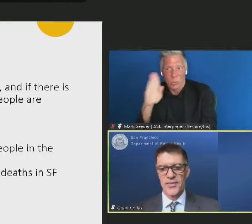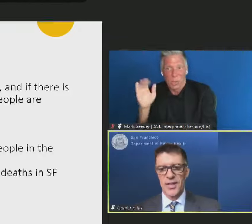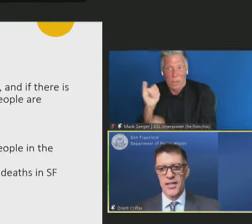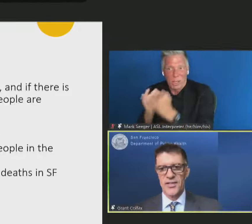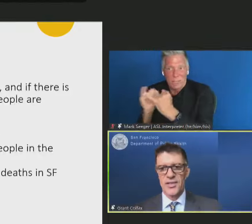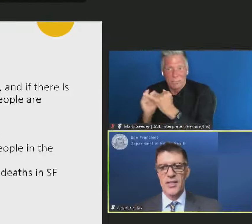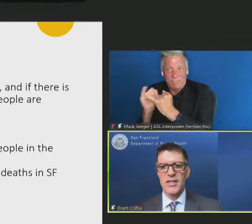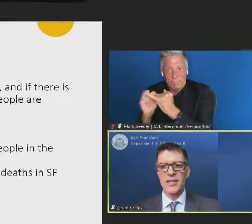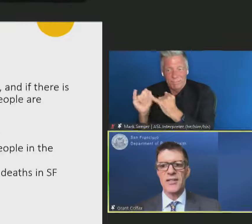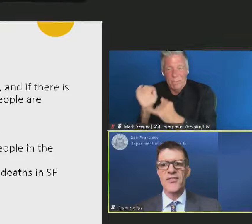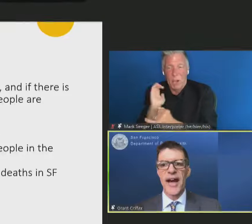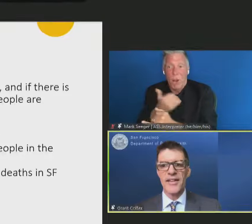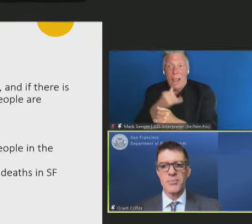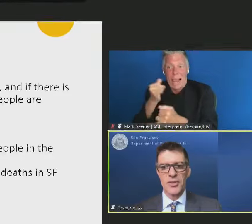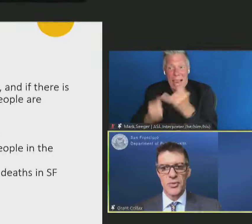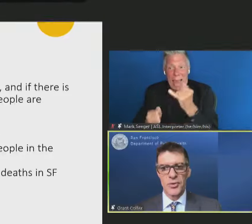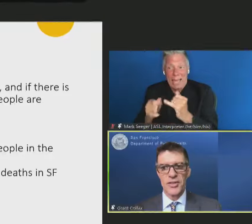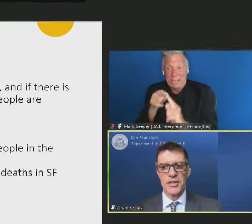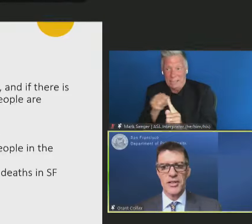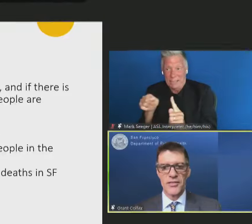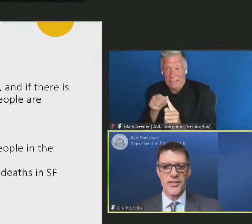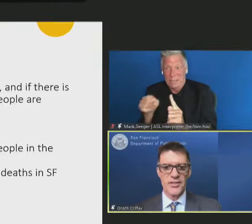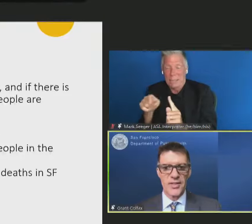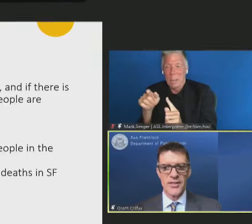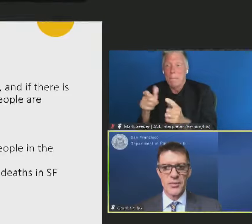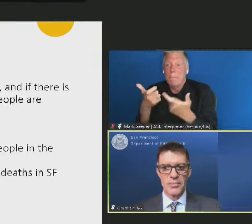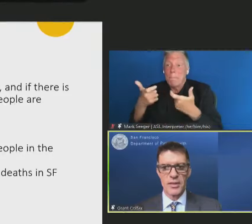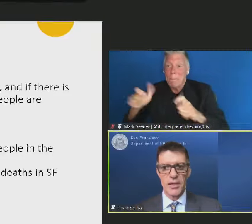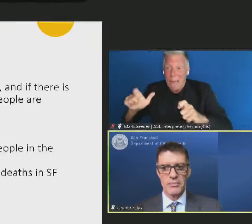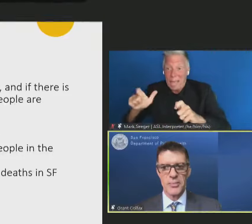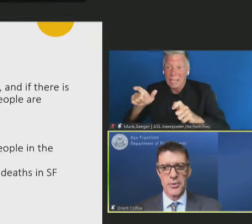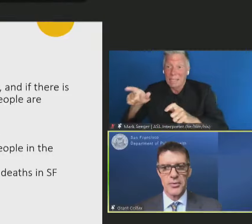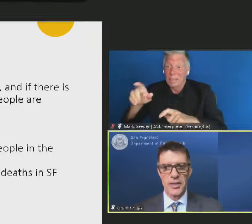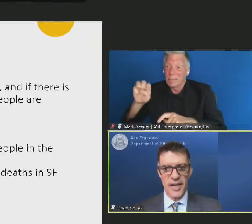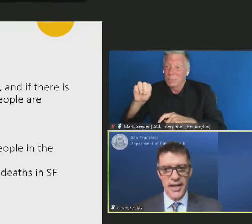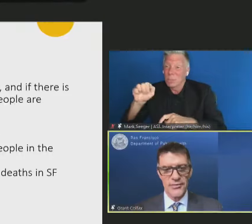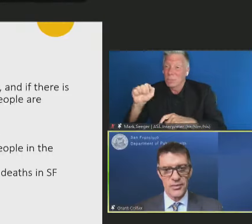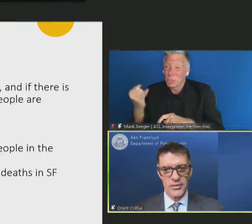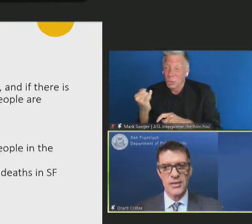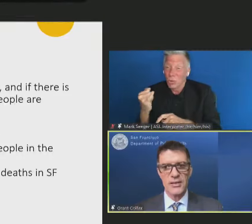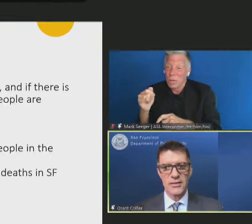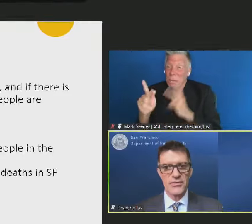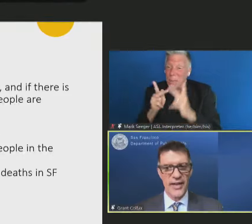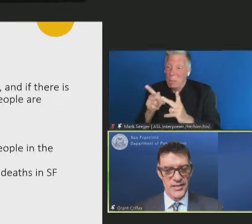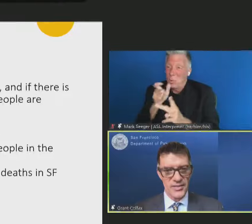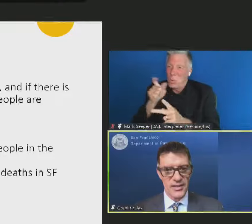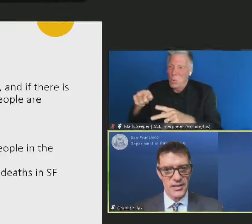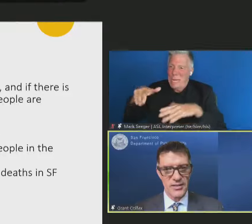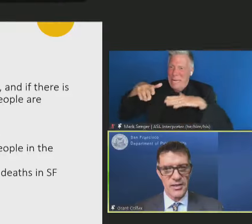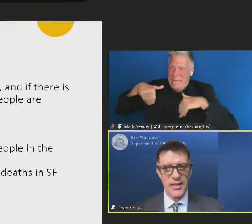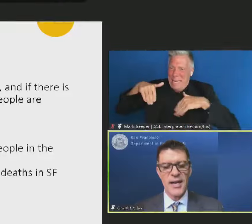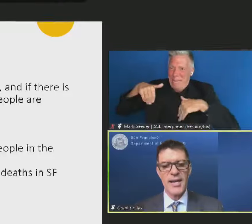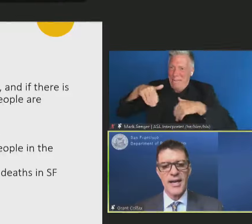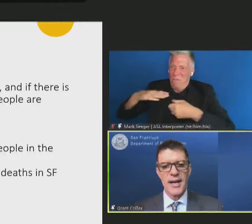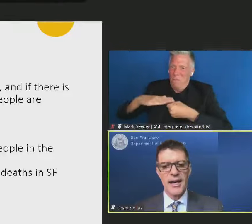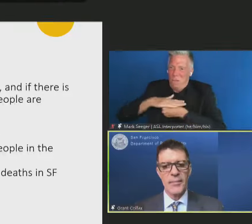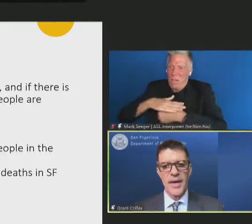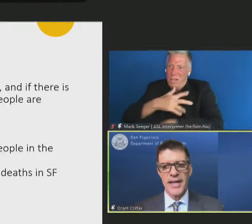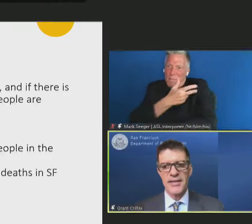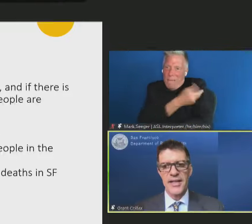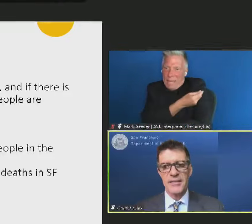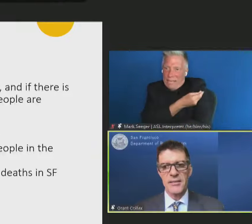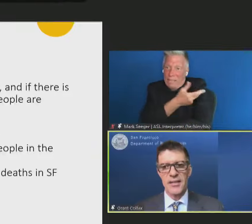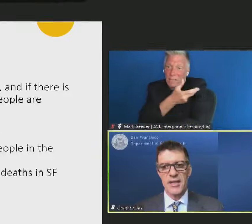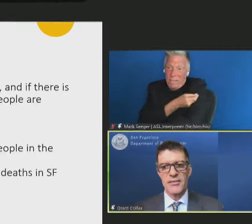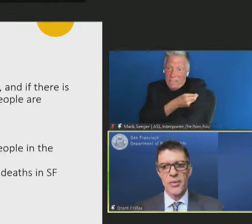to emphasize that the vast majority of these deaths would be among people who are not fully vaccinated,